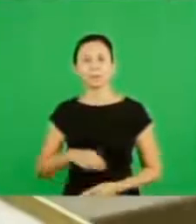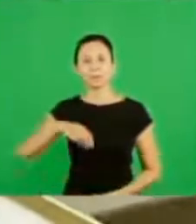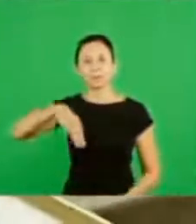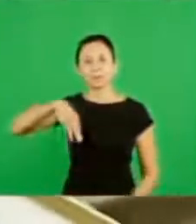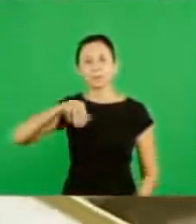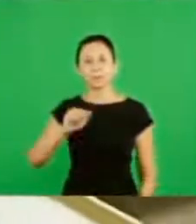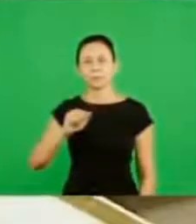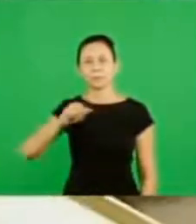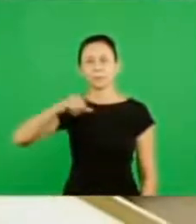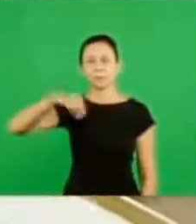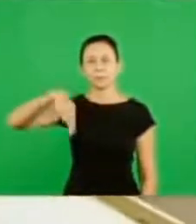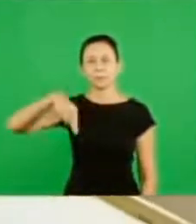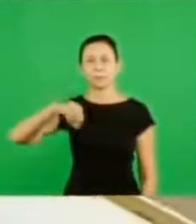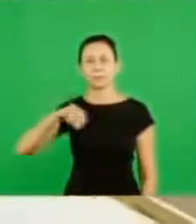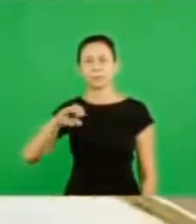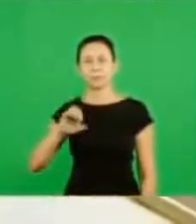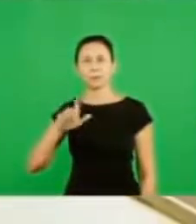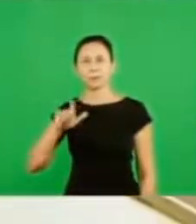in this